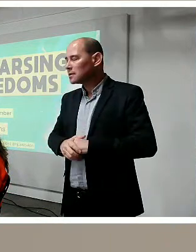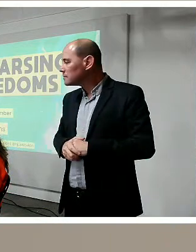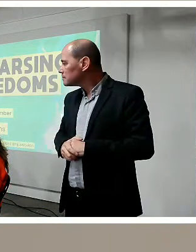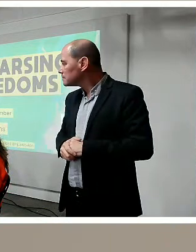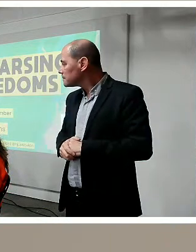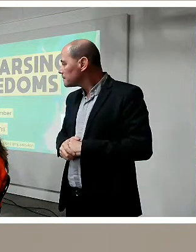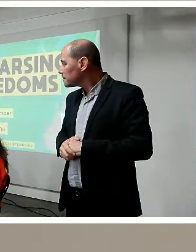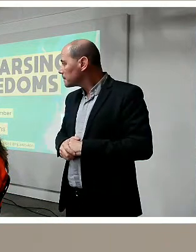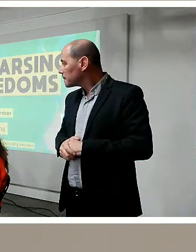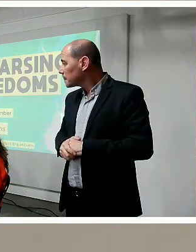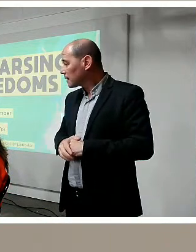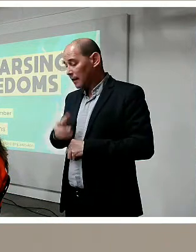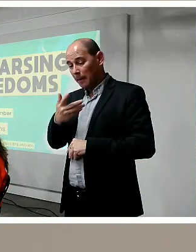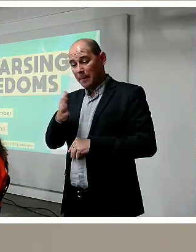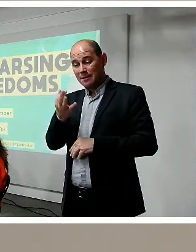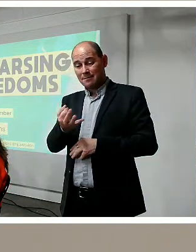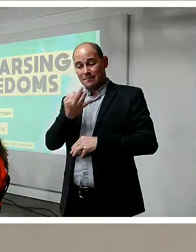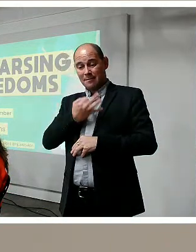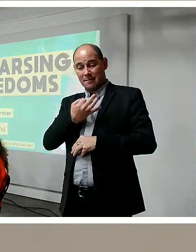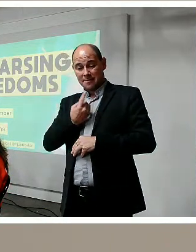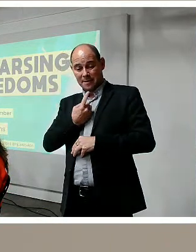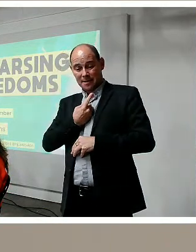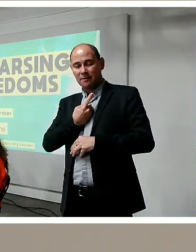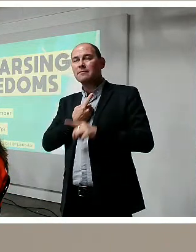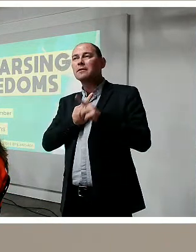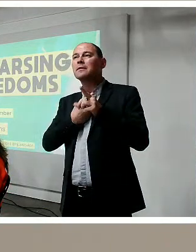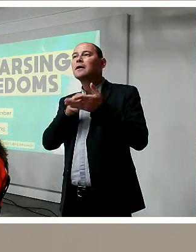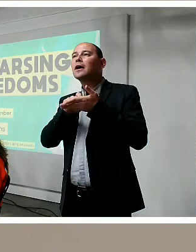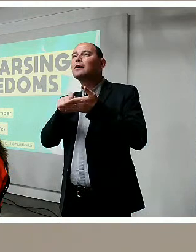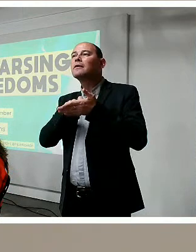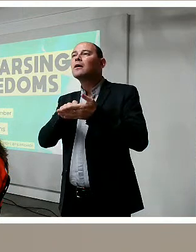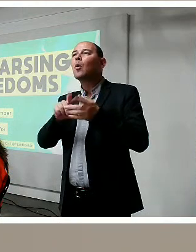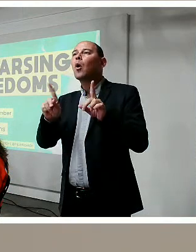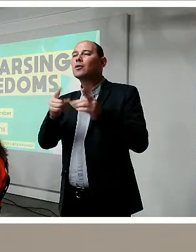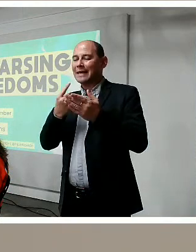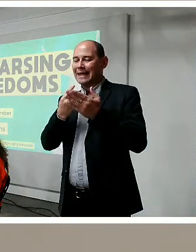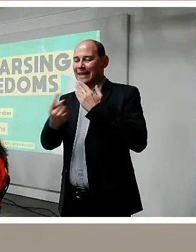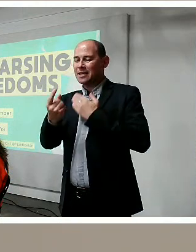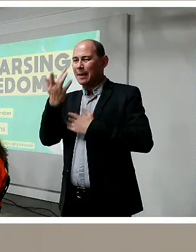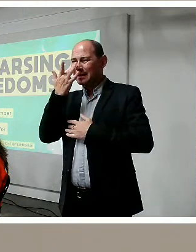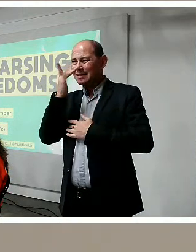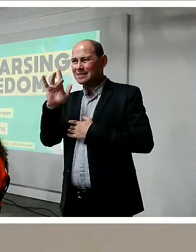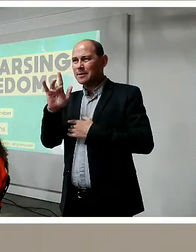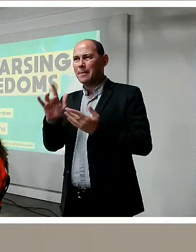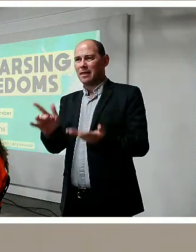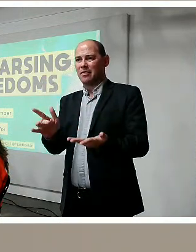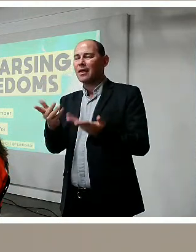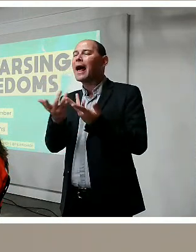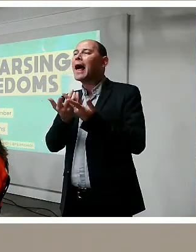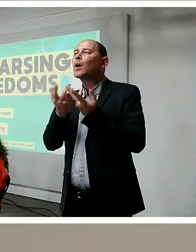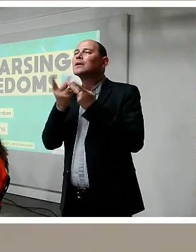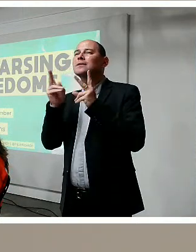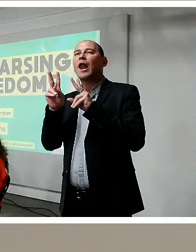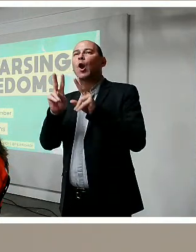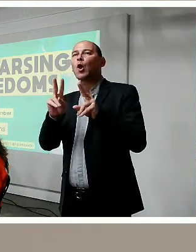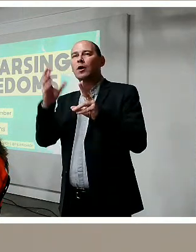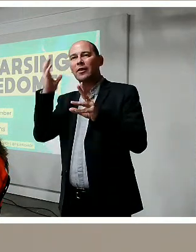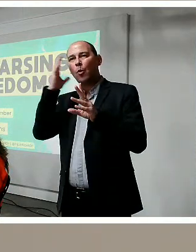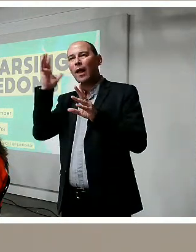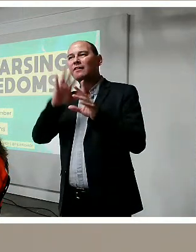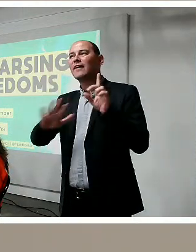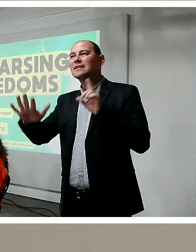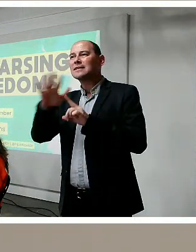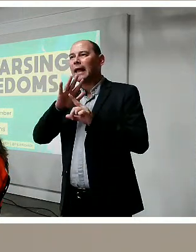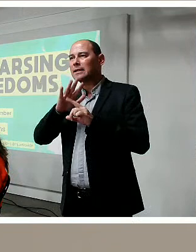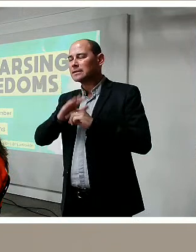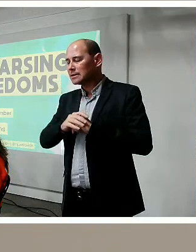asked myself here, I've written independence as a myth, and how does that look in the welfare state? So in the